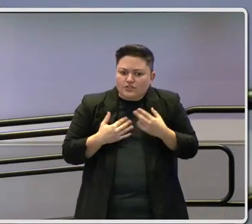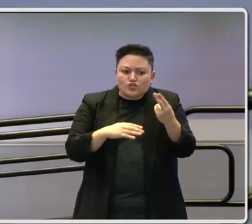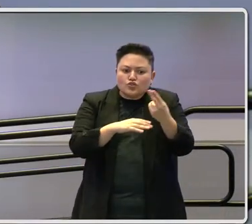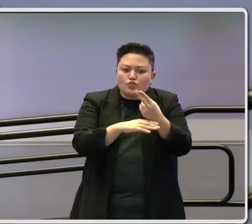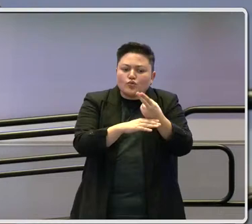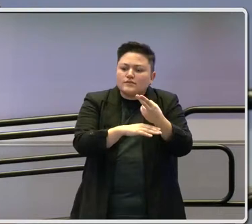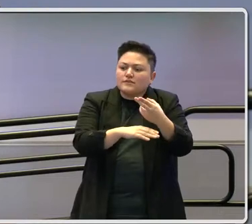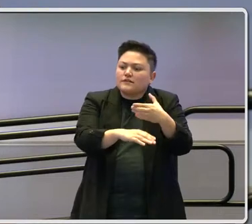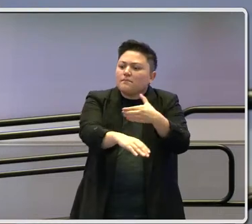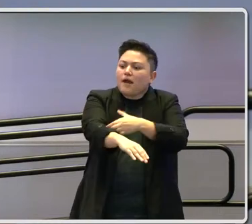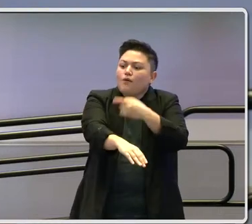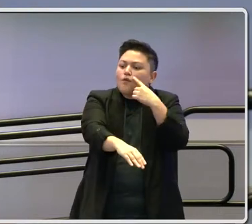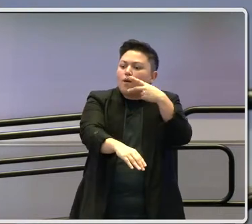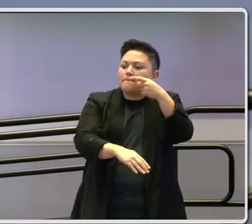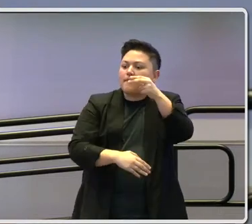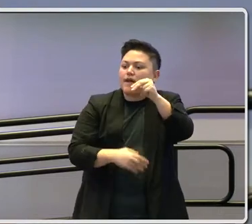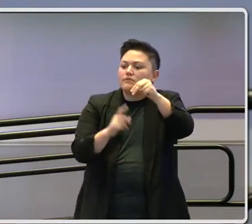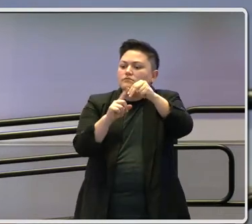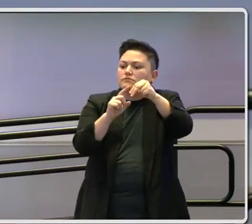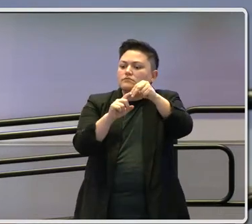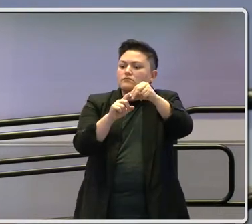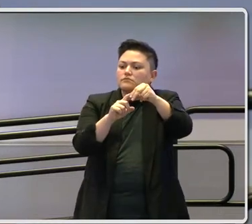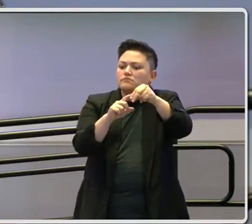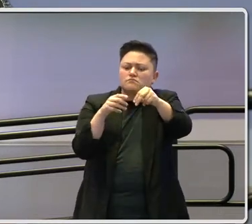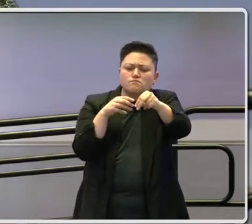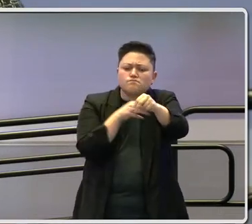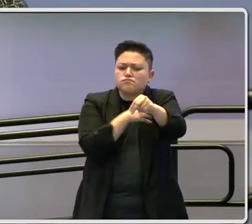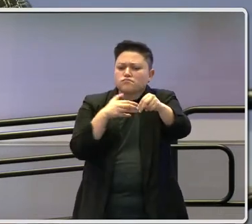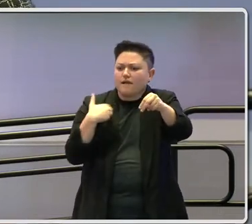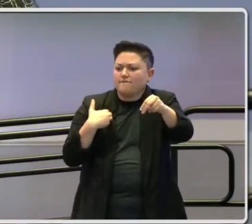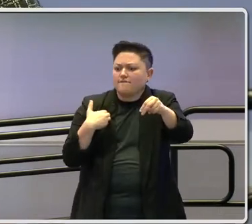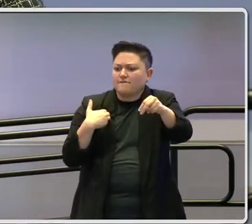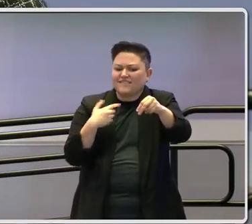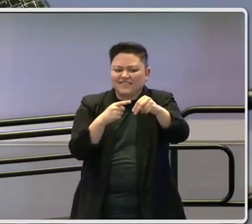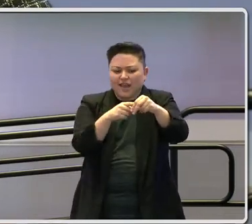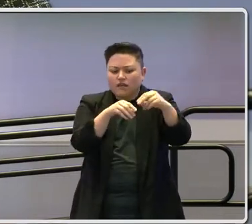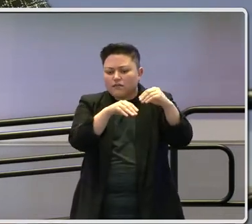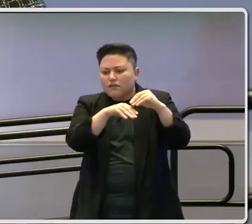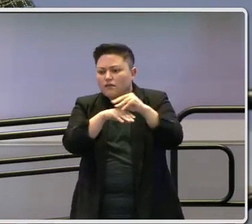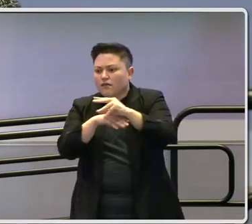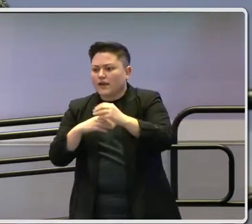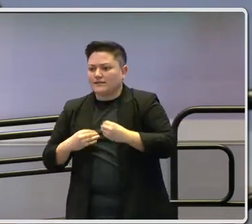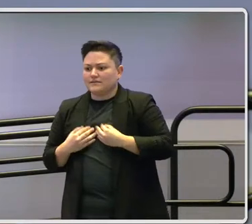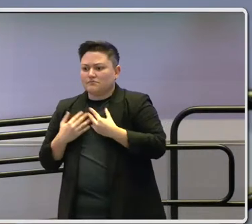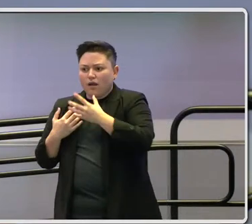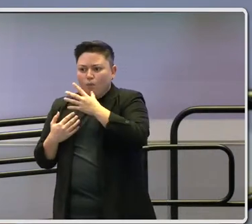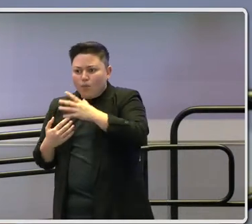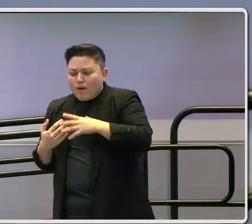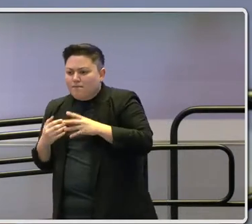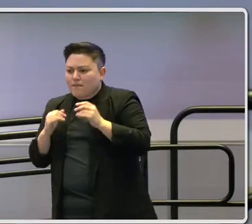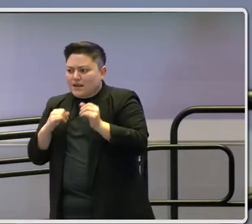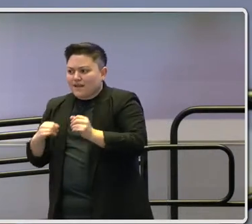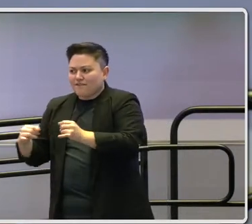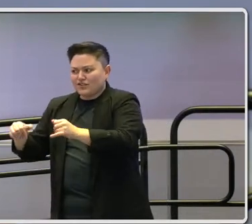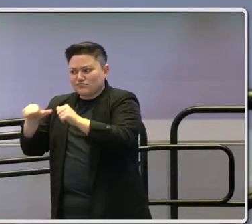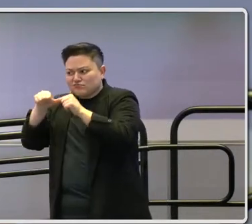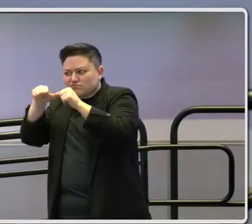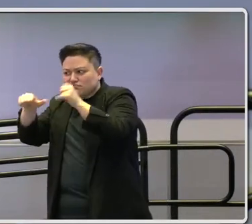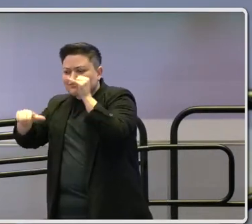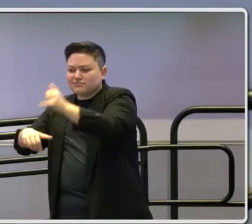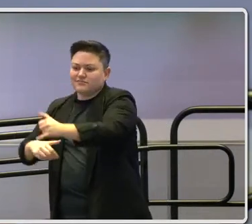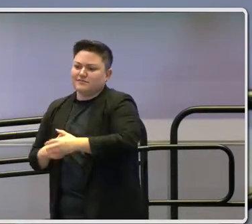pen to inspire countless women and individuals on an ongoing basis.